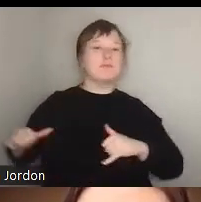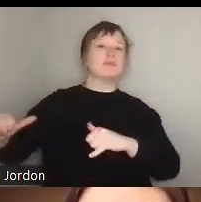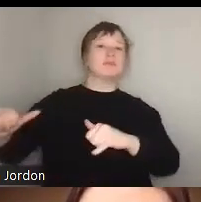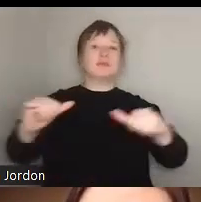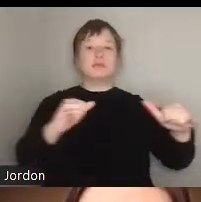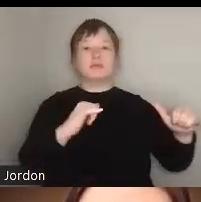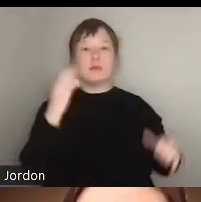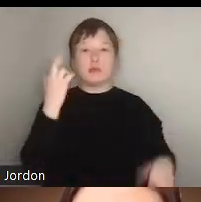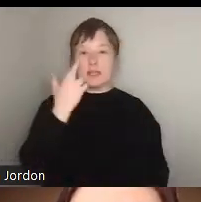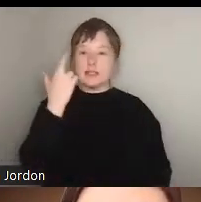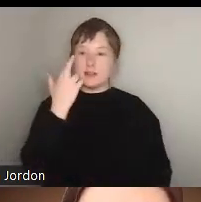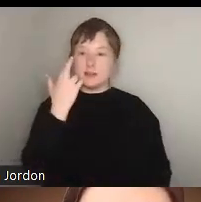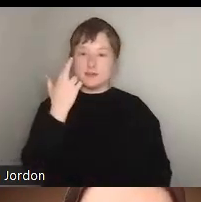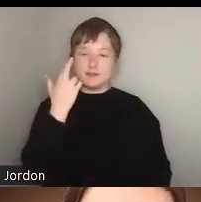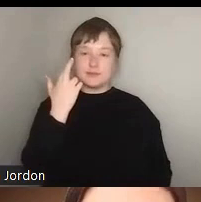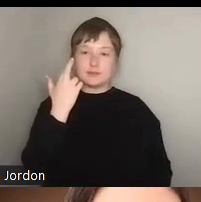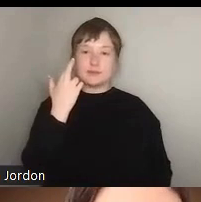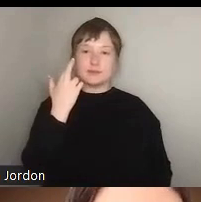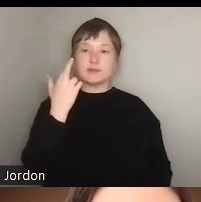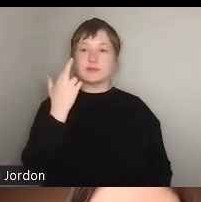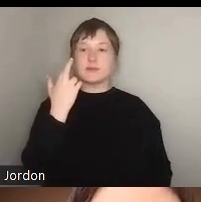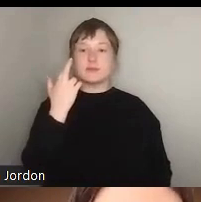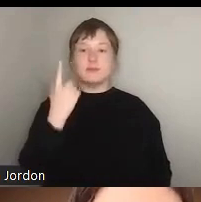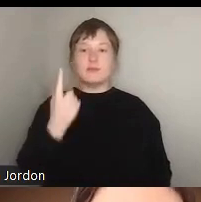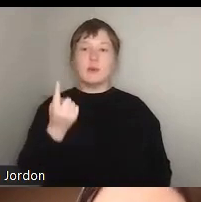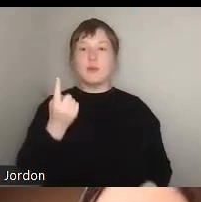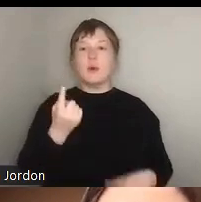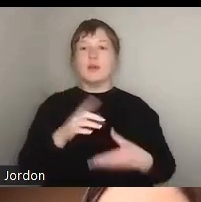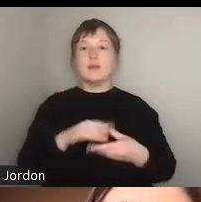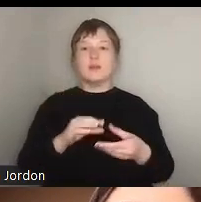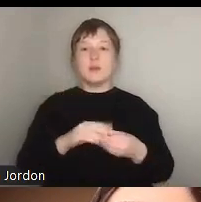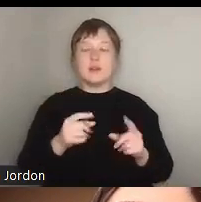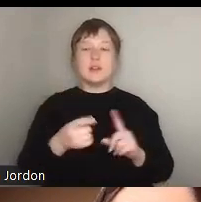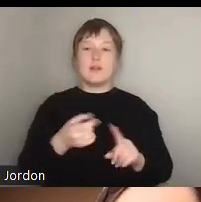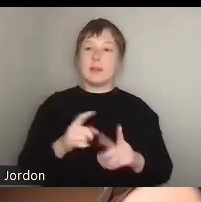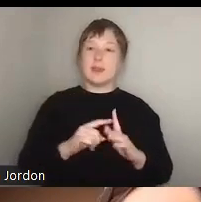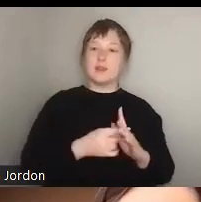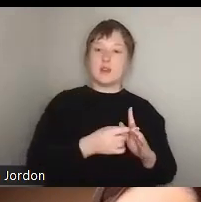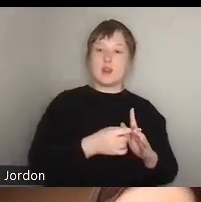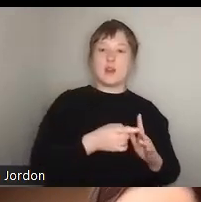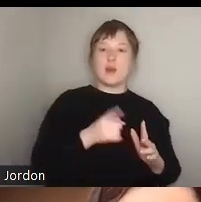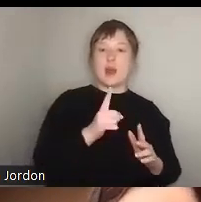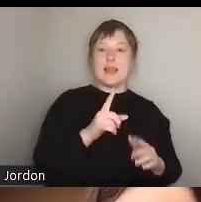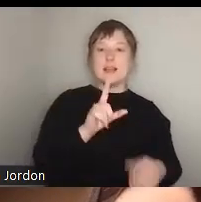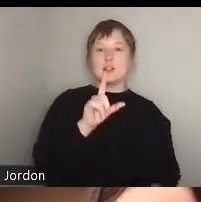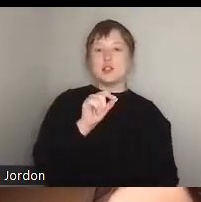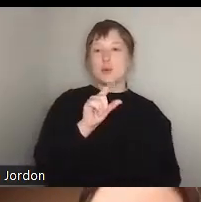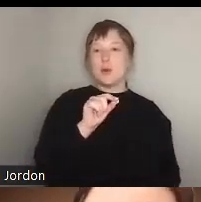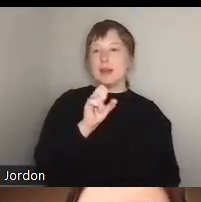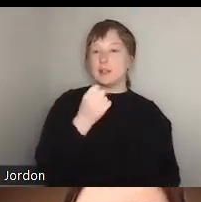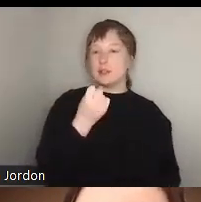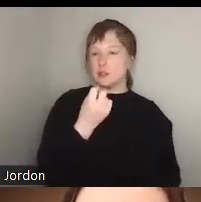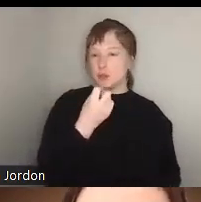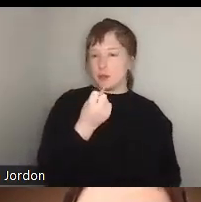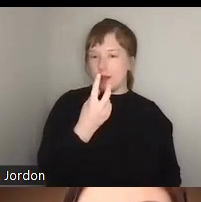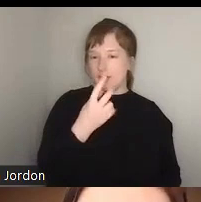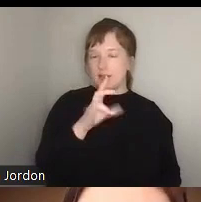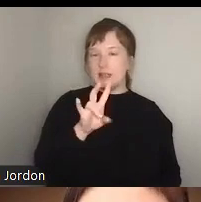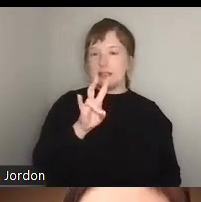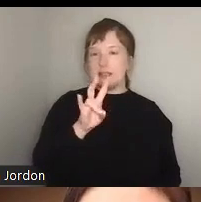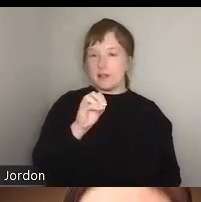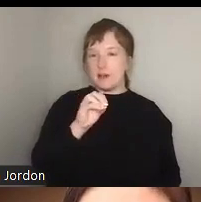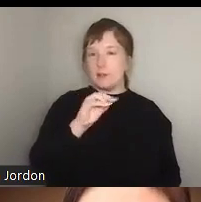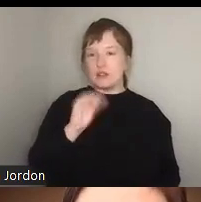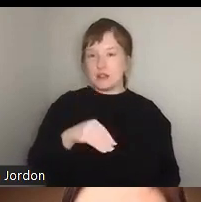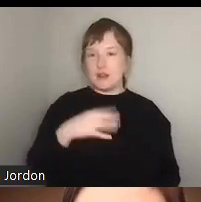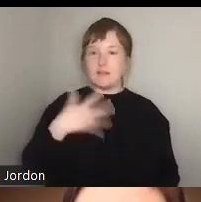coming from one of the surveys I talked about from the beginning, the one that was done like in 2012, where 70% of people said they had